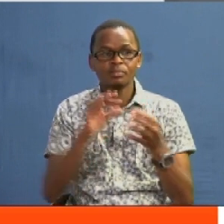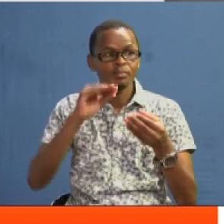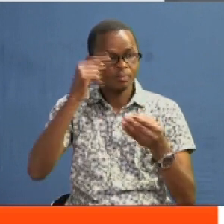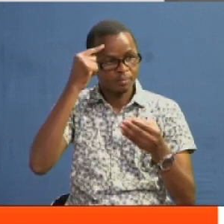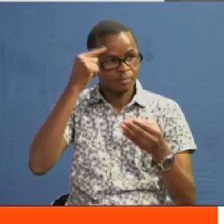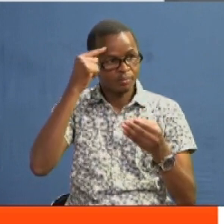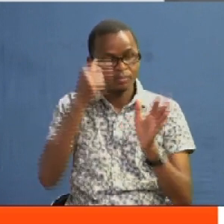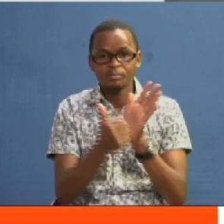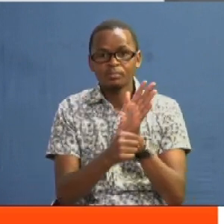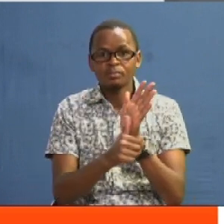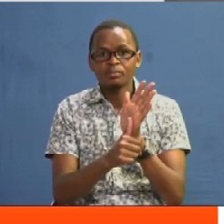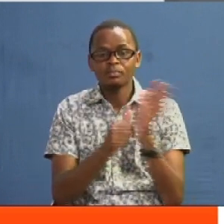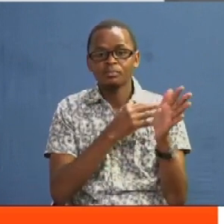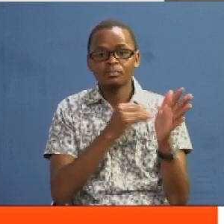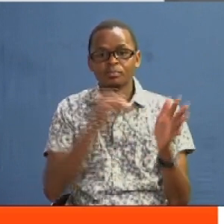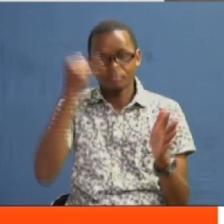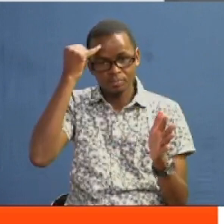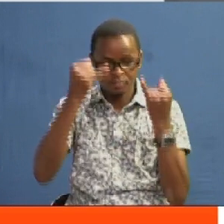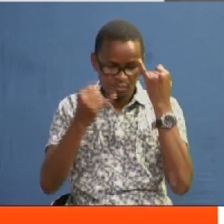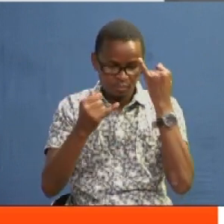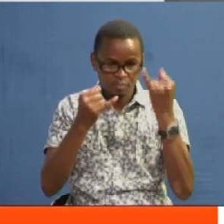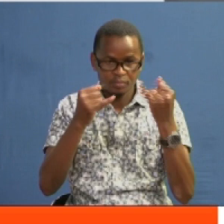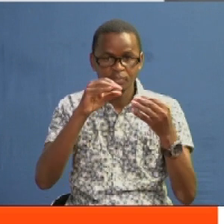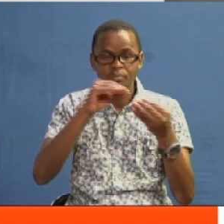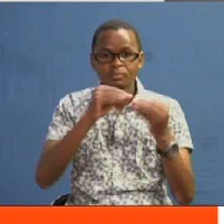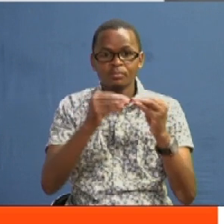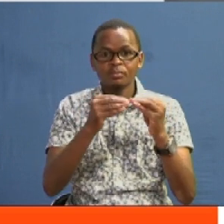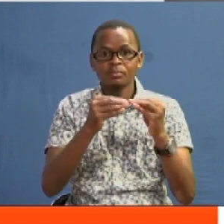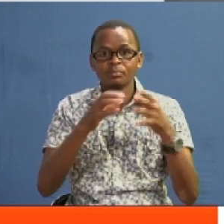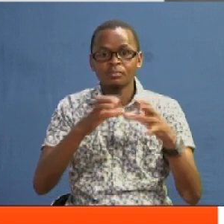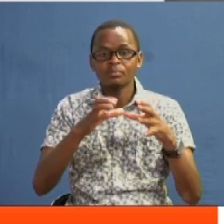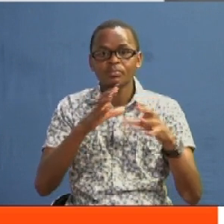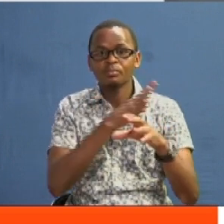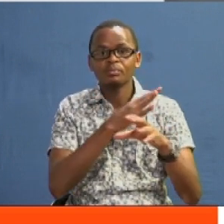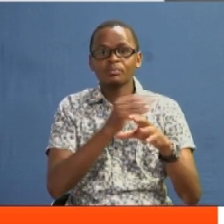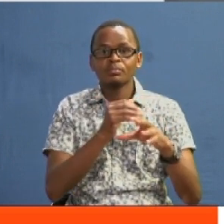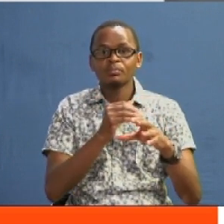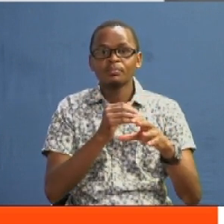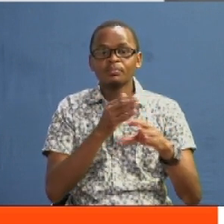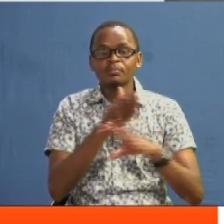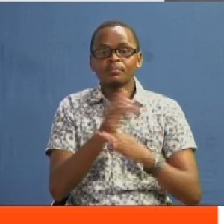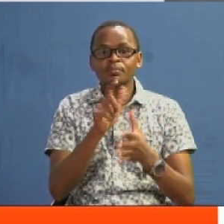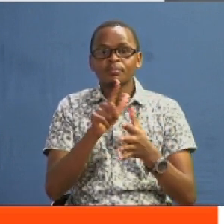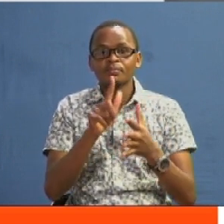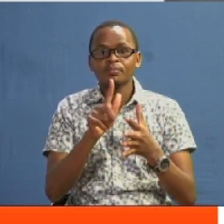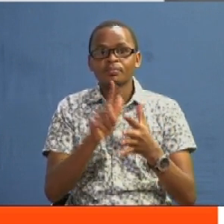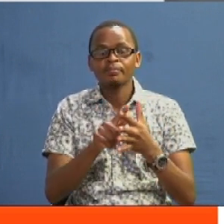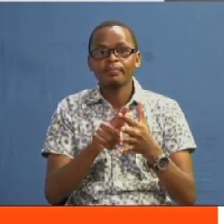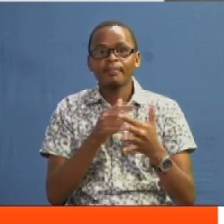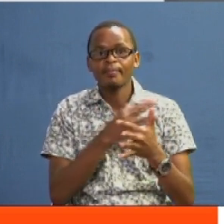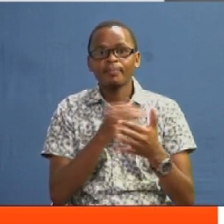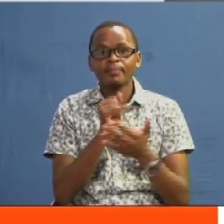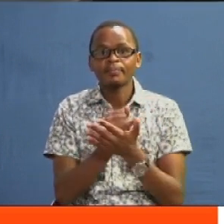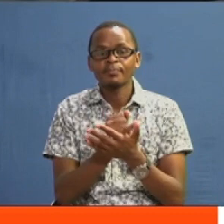and problem solving, imagination and creativity, citizenship, learning to learn, self-efficacy, and